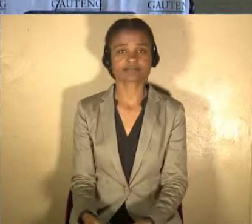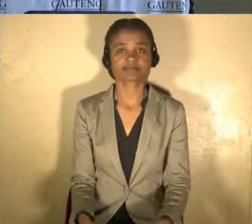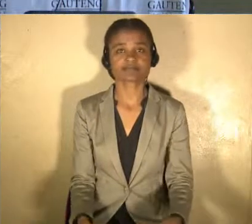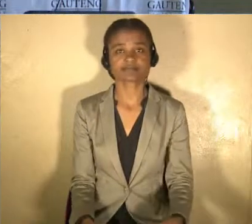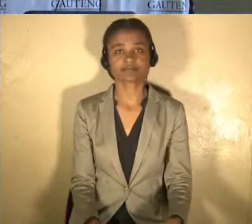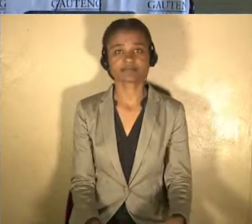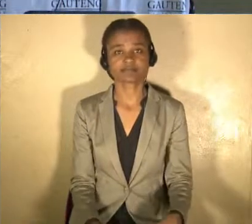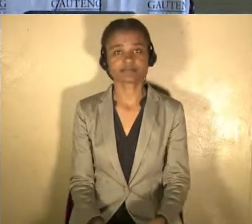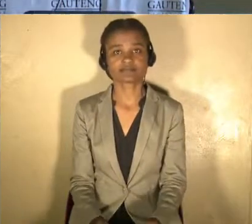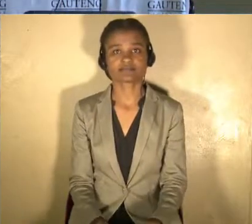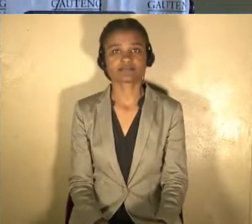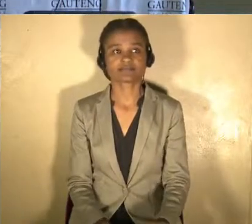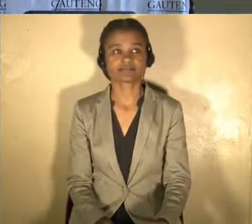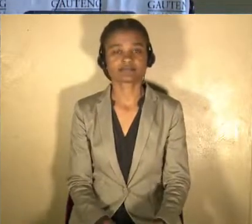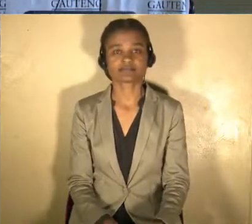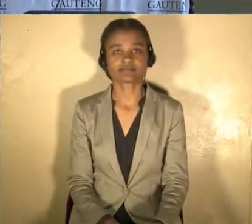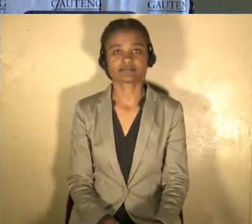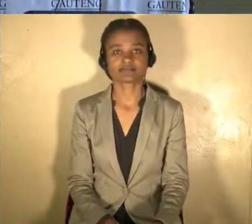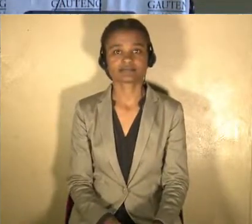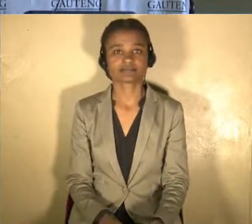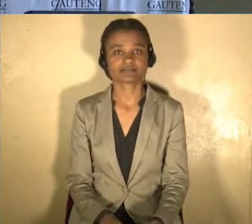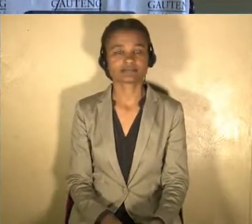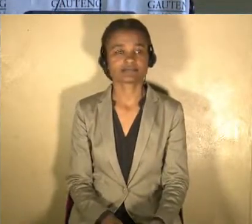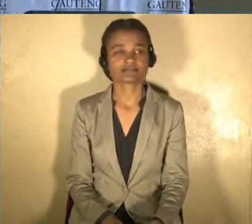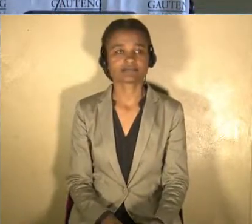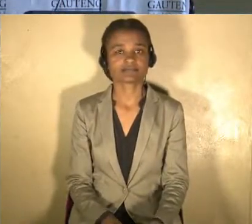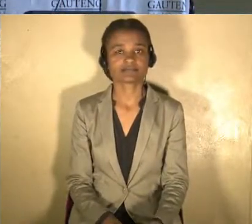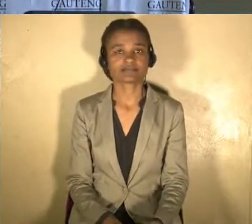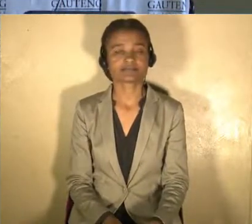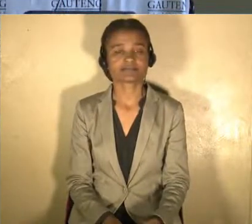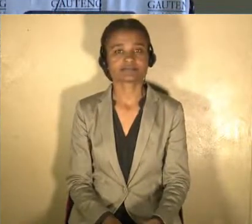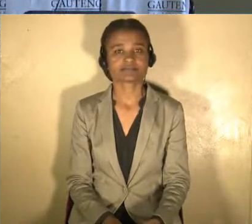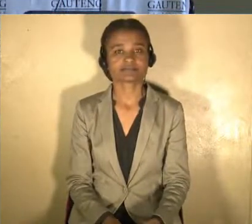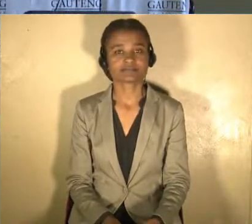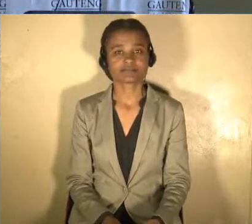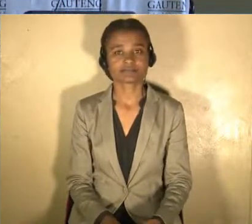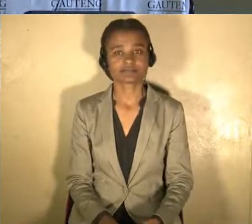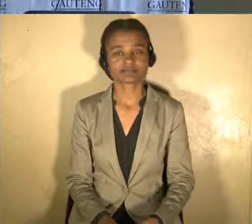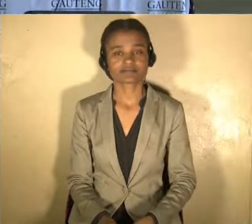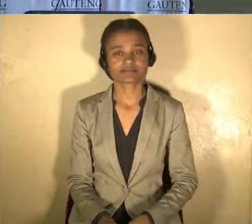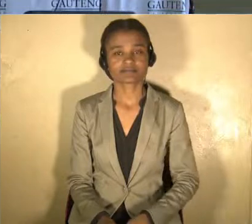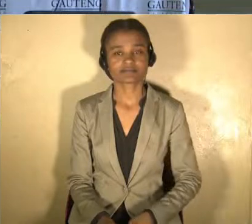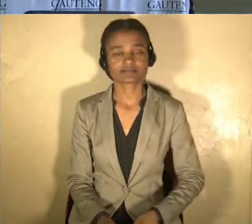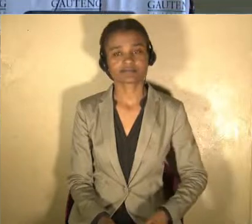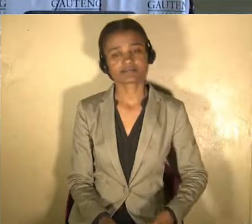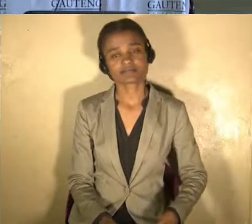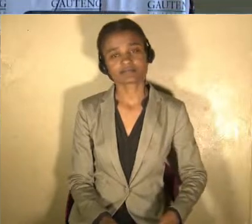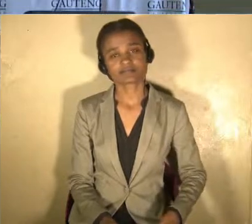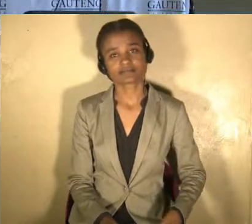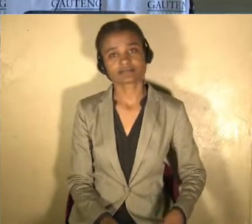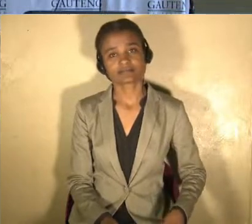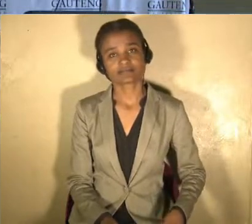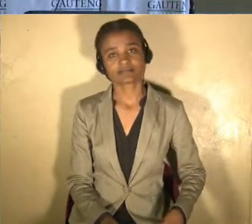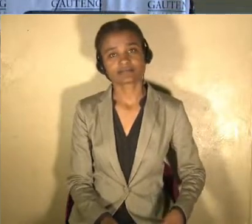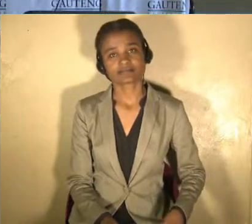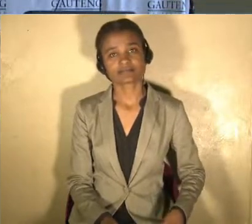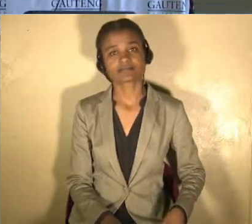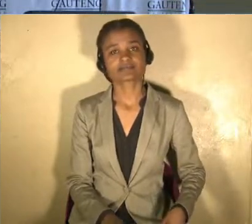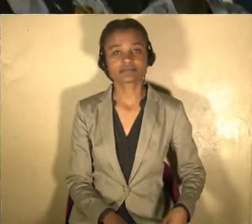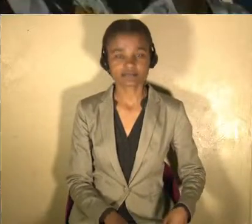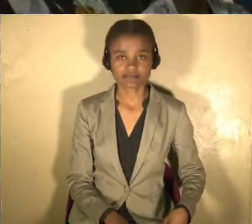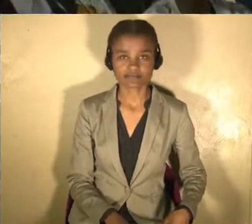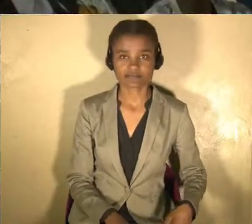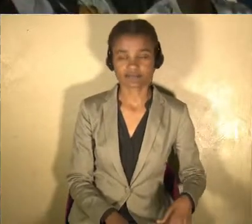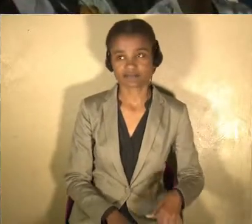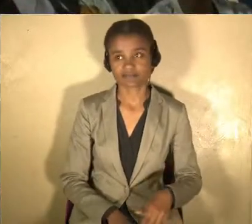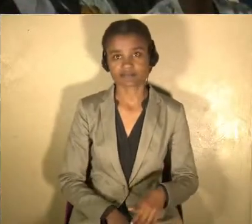Ke tlo araba e ya ngwana o leng in foster care after 18 years. After 18 years ngwana